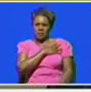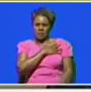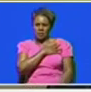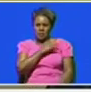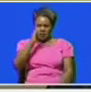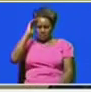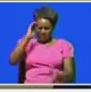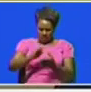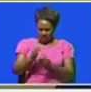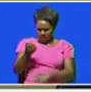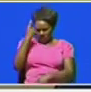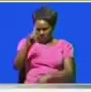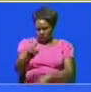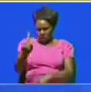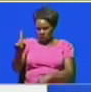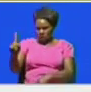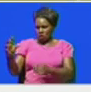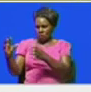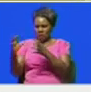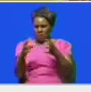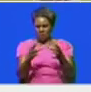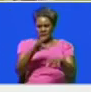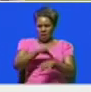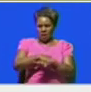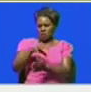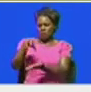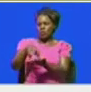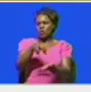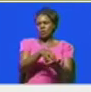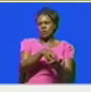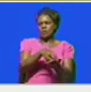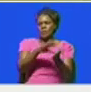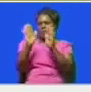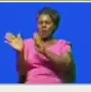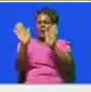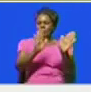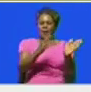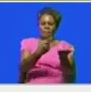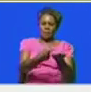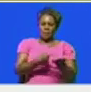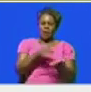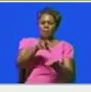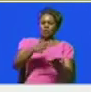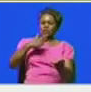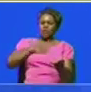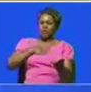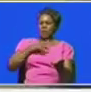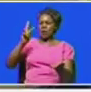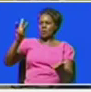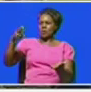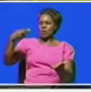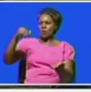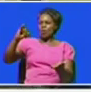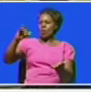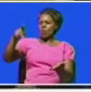and understand that each party would also obviously get a slot. So for Wiper, we discussed, and our position was the whip, which is